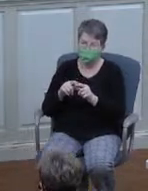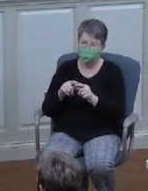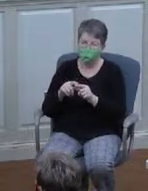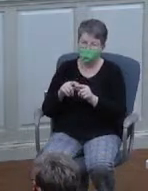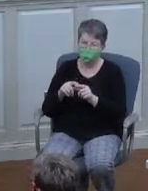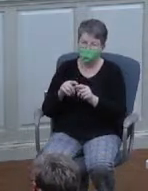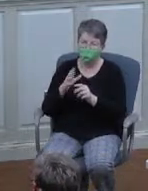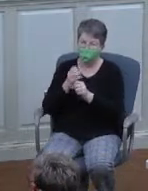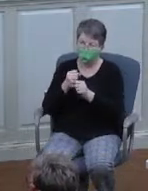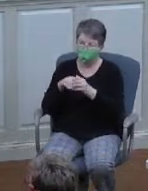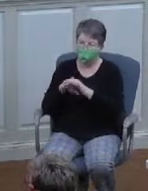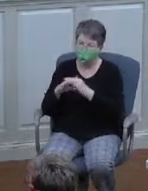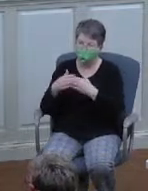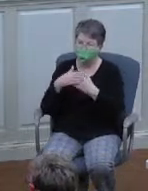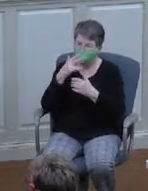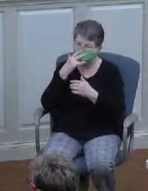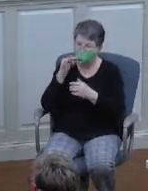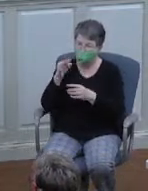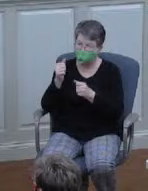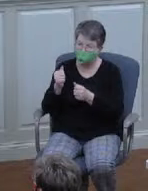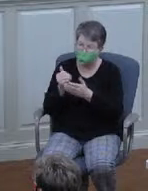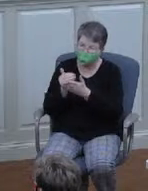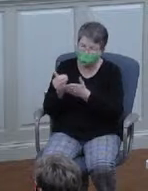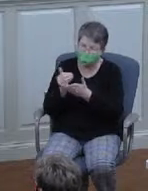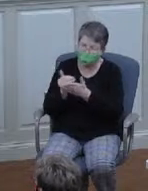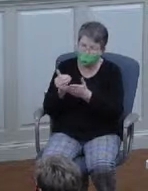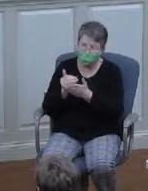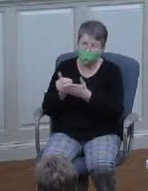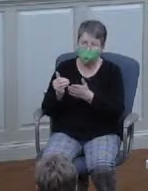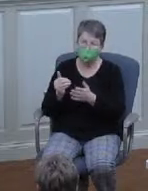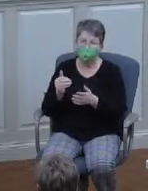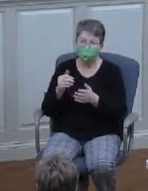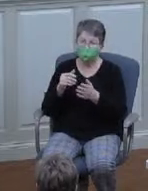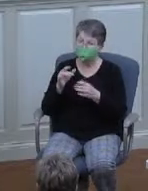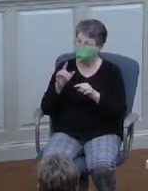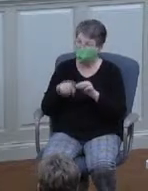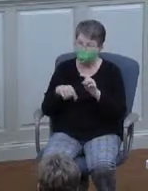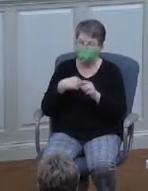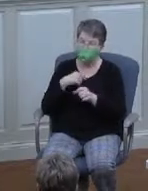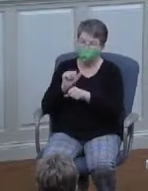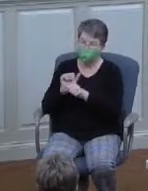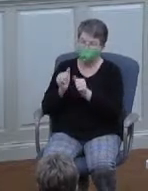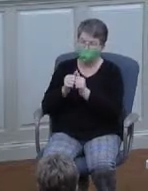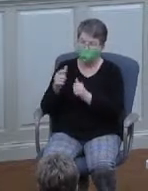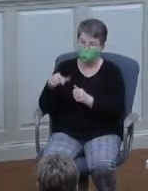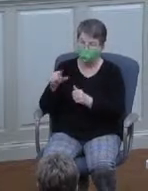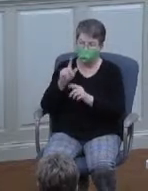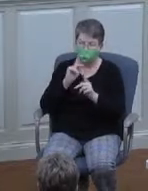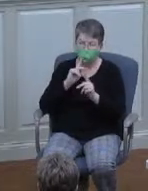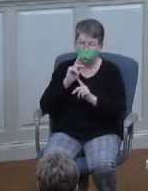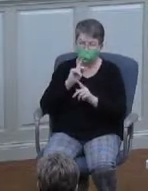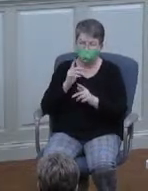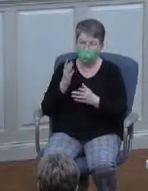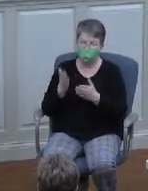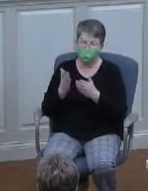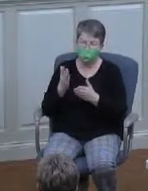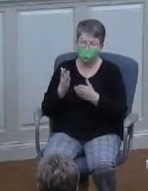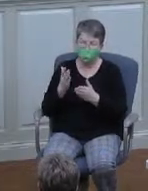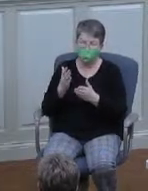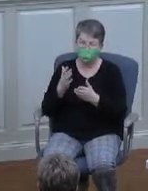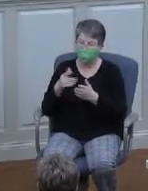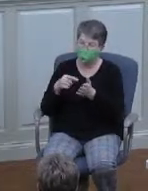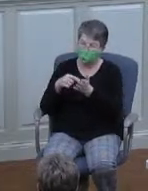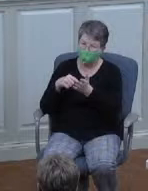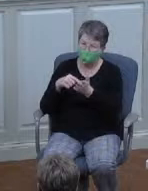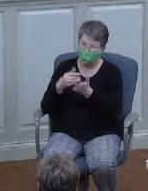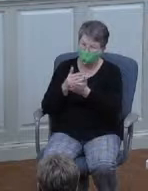get them in the door and see if they could pay the bill, essentially. If they can't pay the bill, then we would work with those folks, maybe entering into a payment